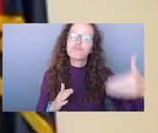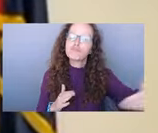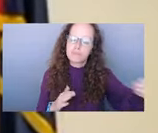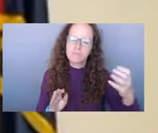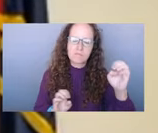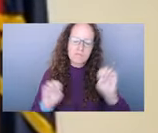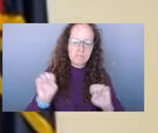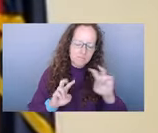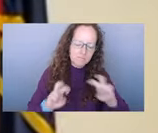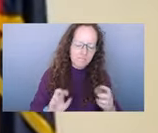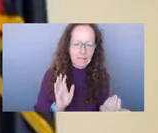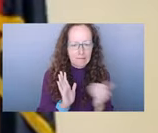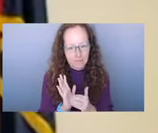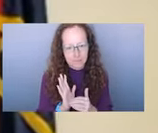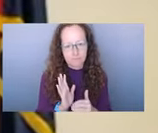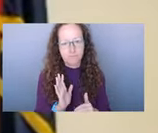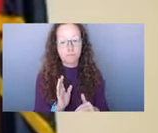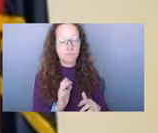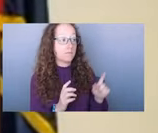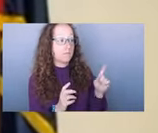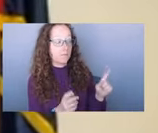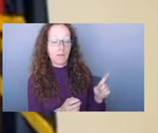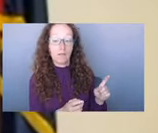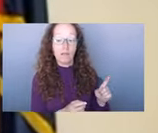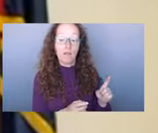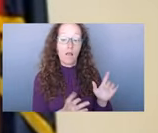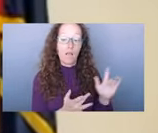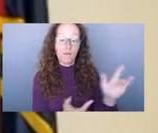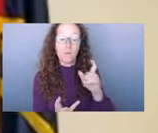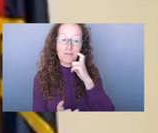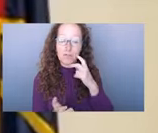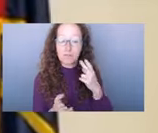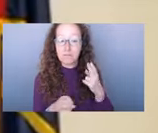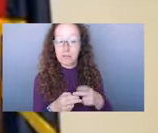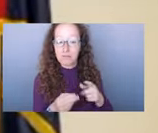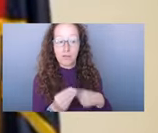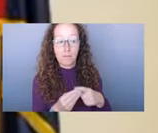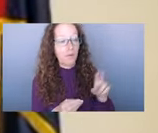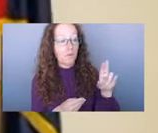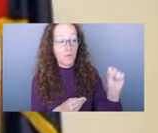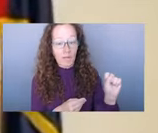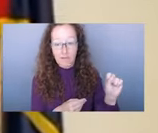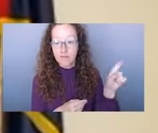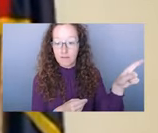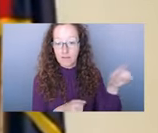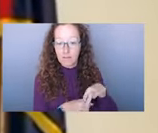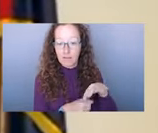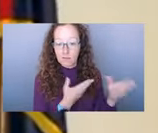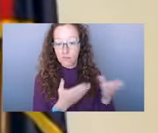earlier on the tour. They've just updated their voting system guidelines. It's voting system guidelines for